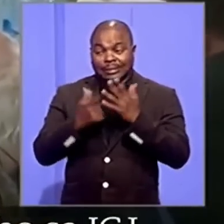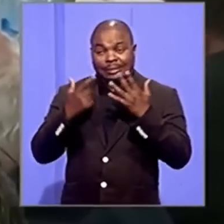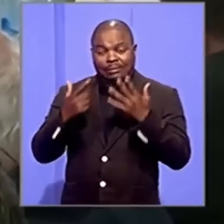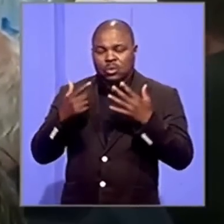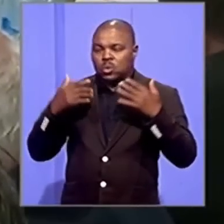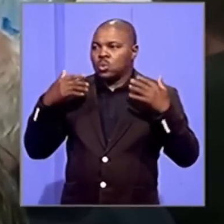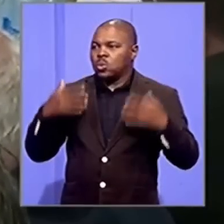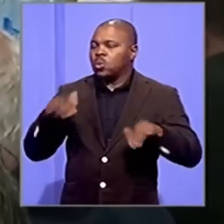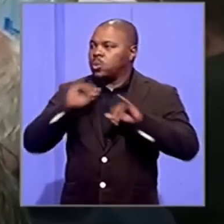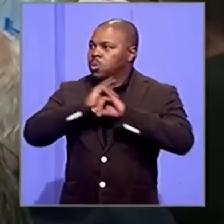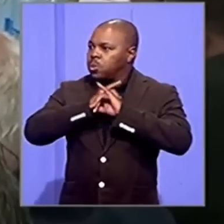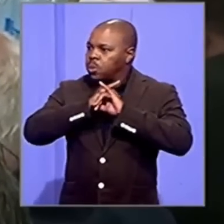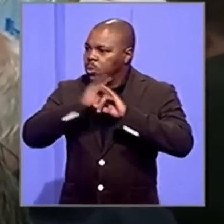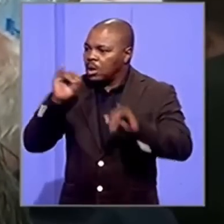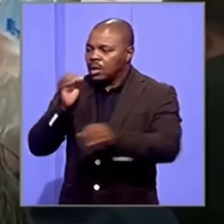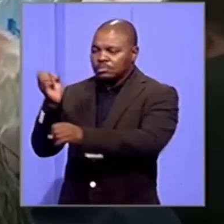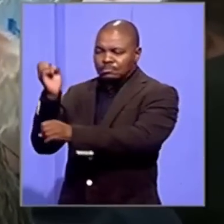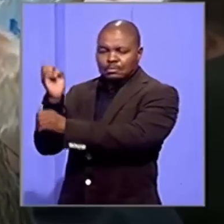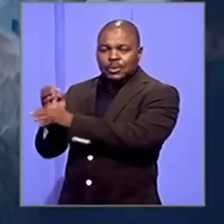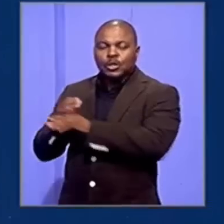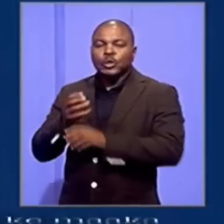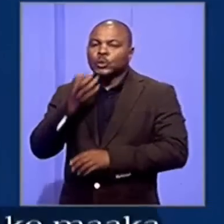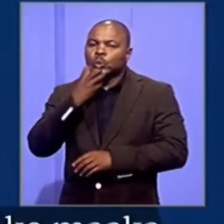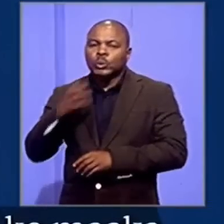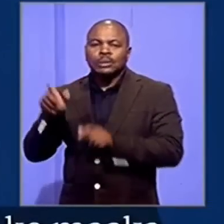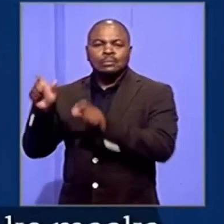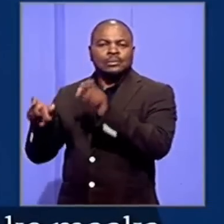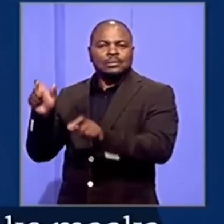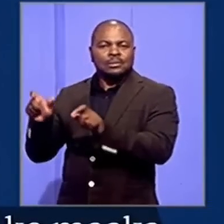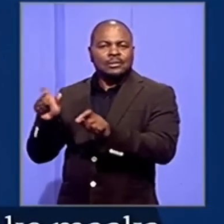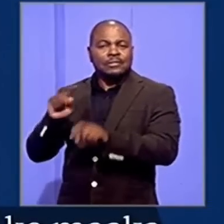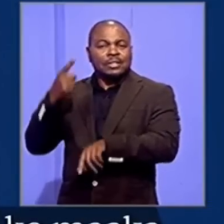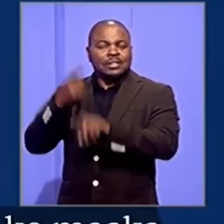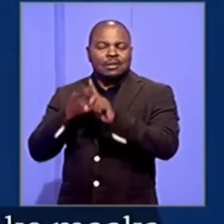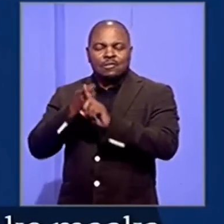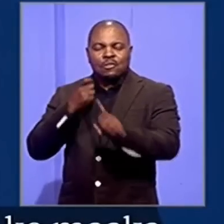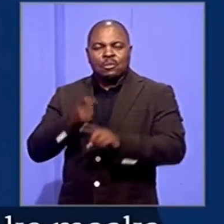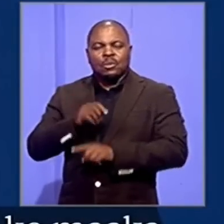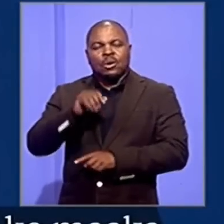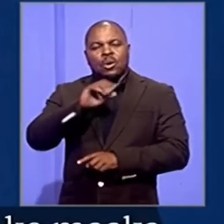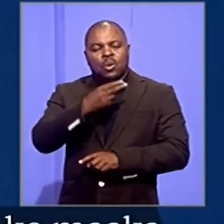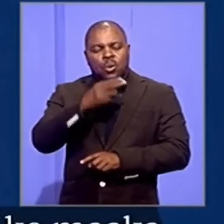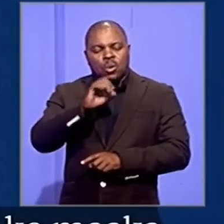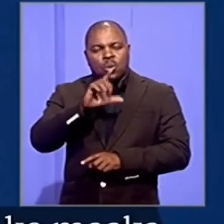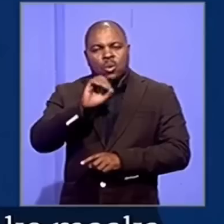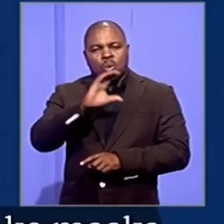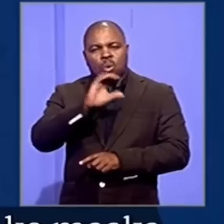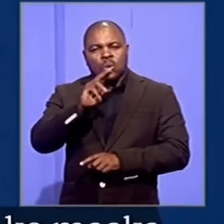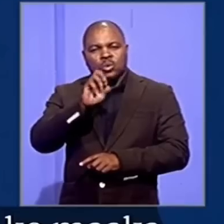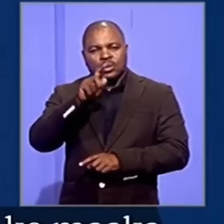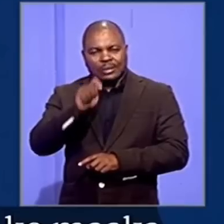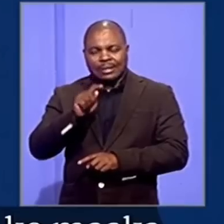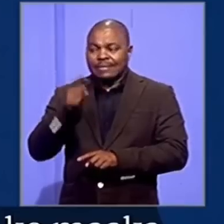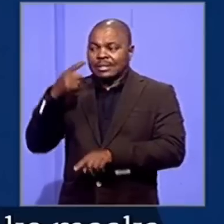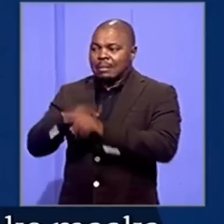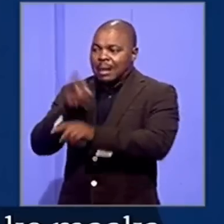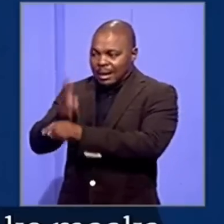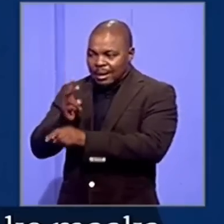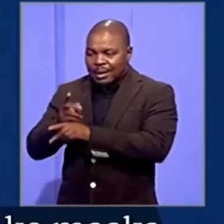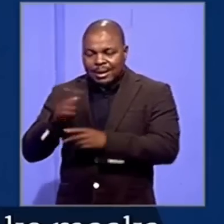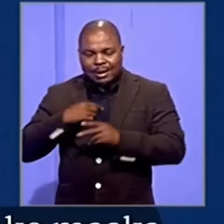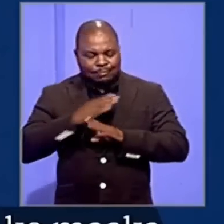most horrific atrocities against the Jewish people since the Holocaust, and it vows to repeat these atrocities again and again